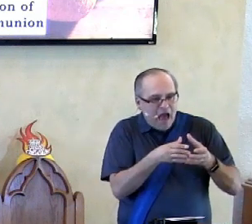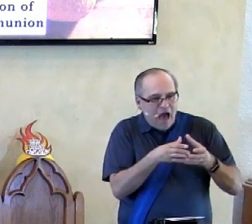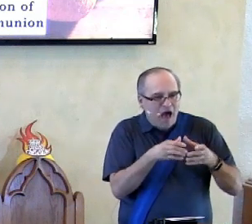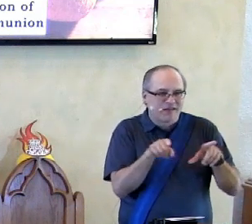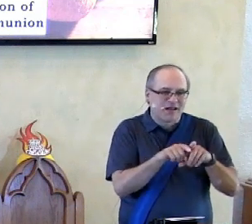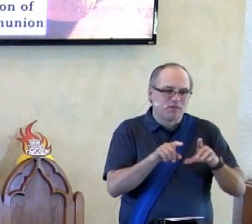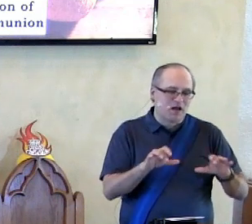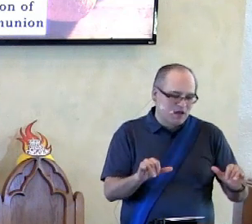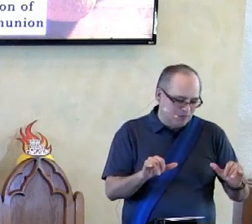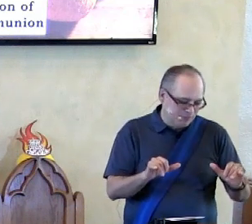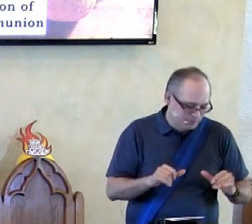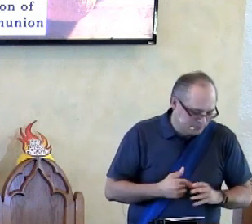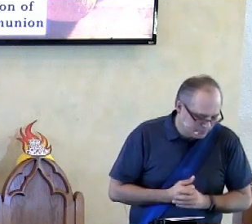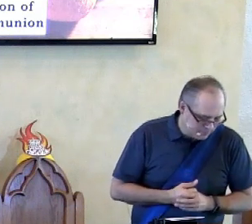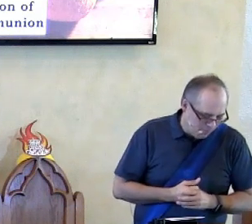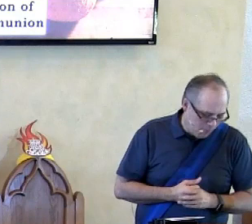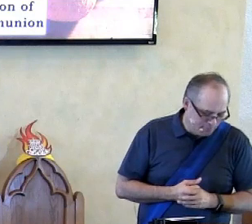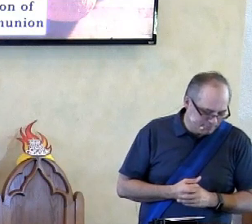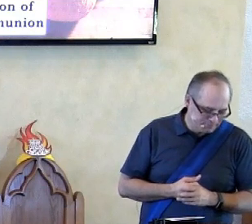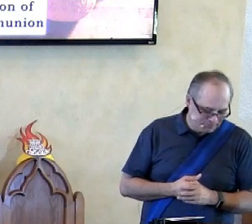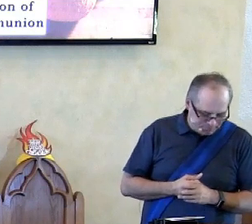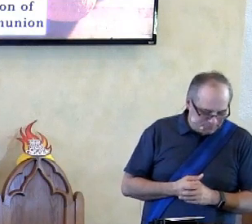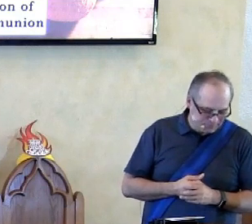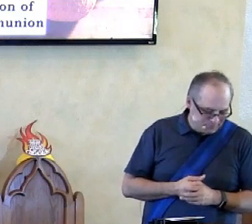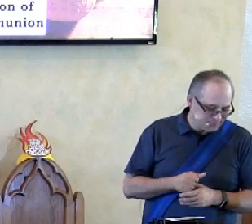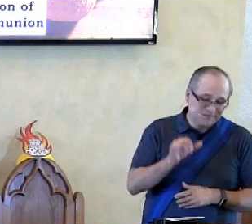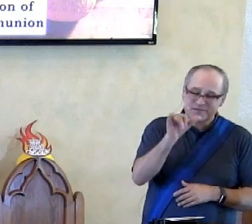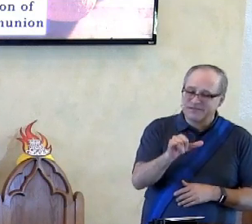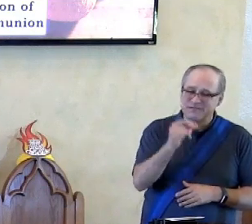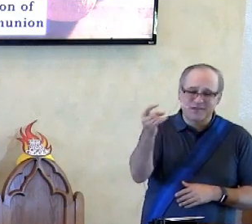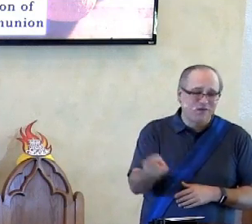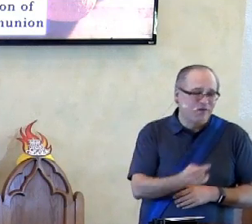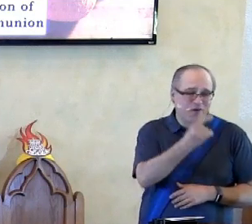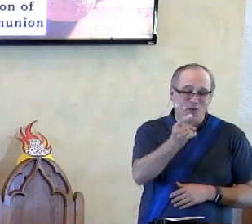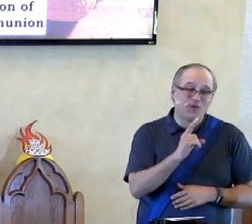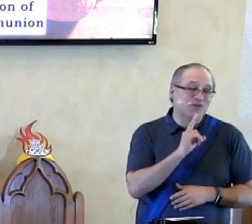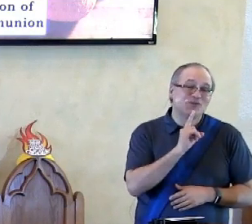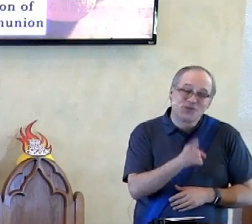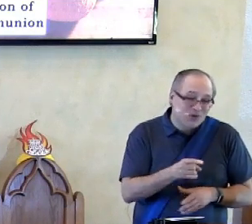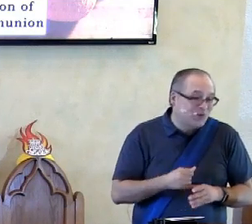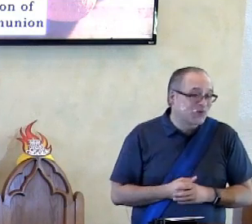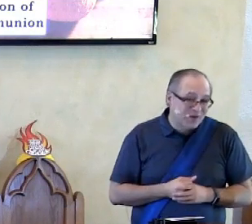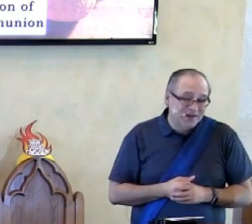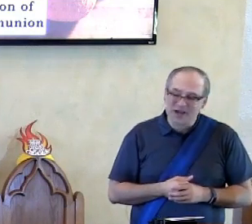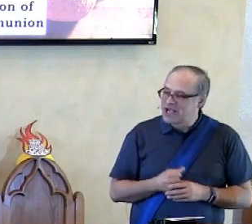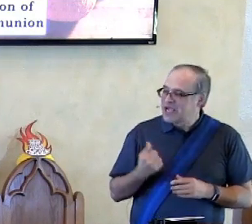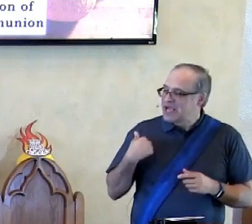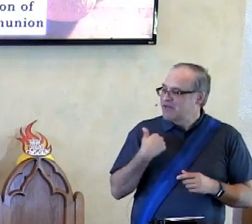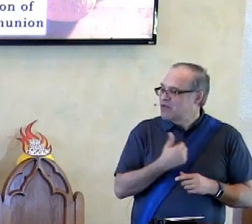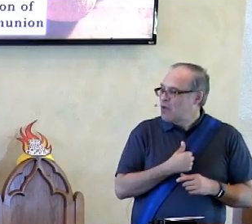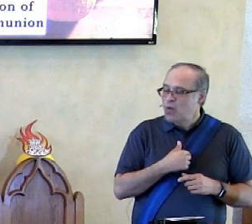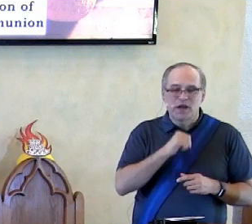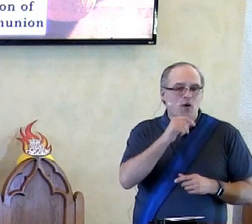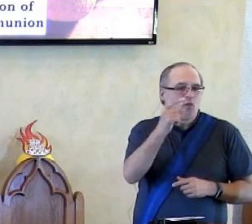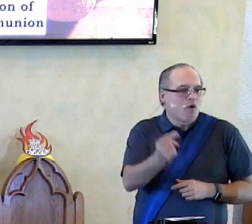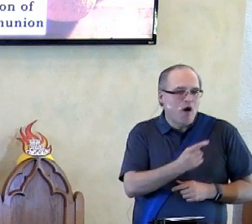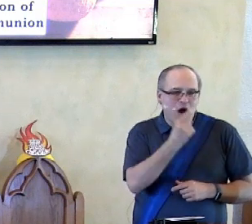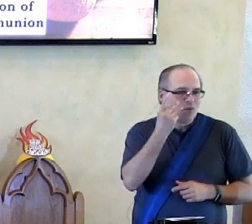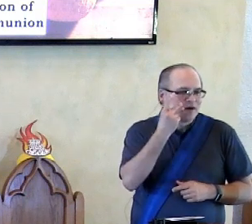time. This has always been true, even though we do not always see it.